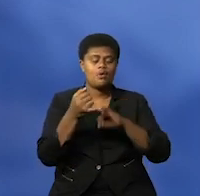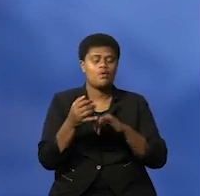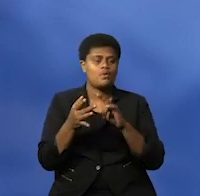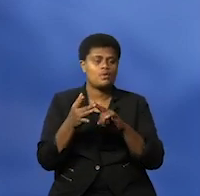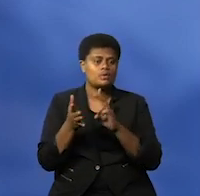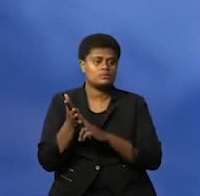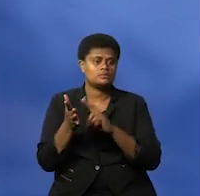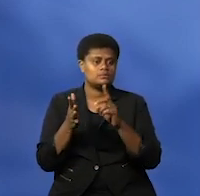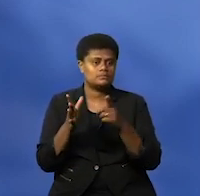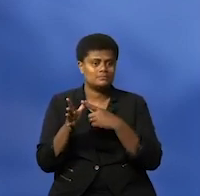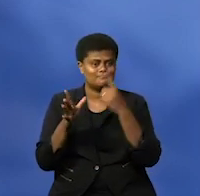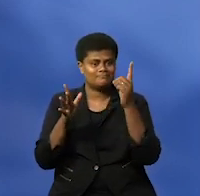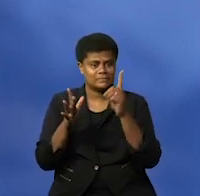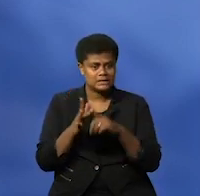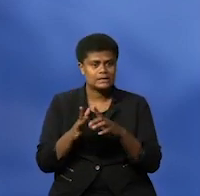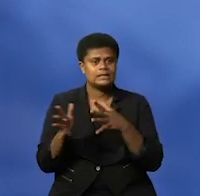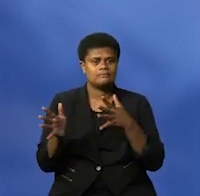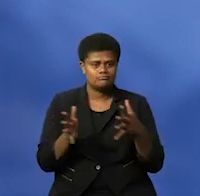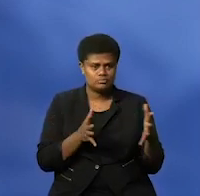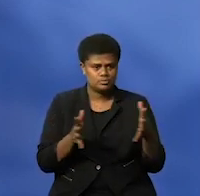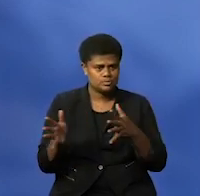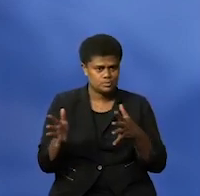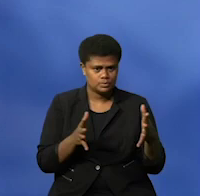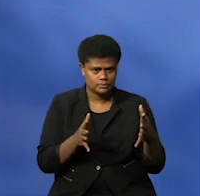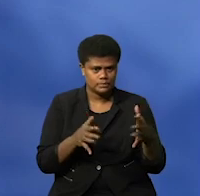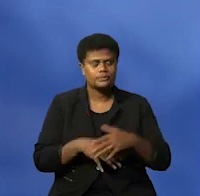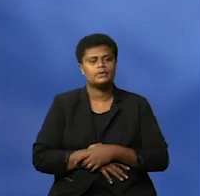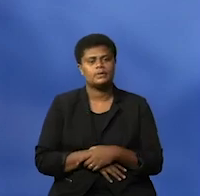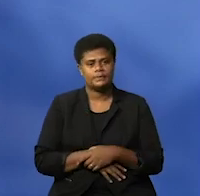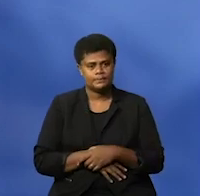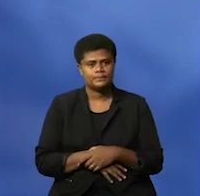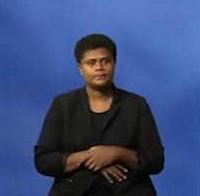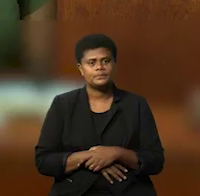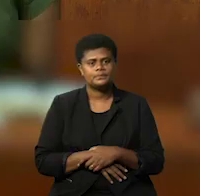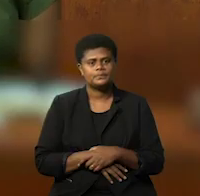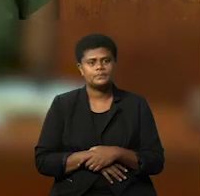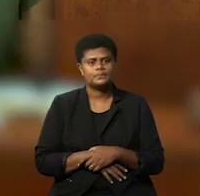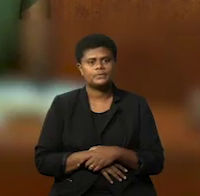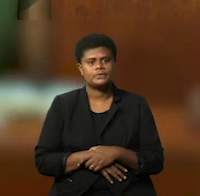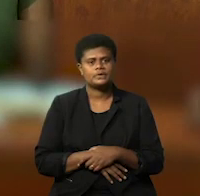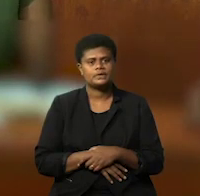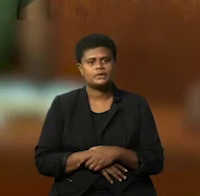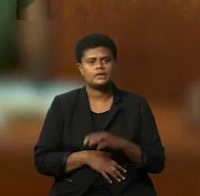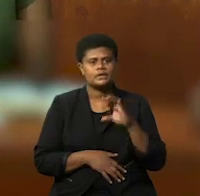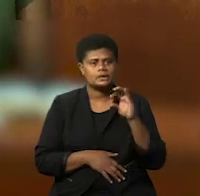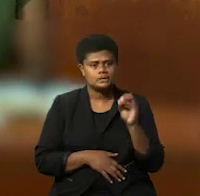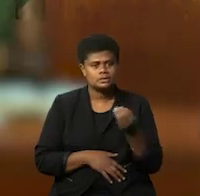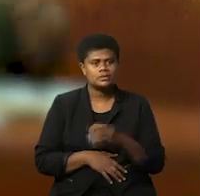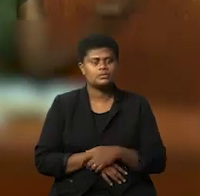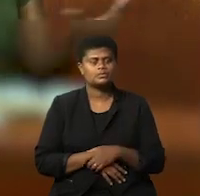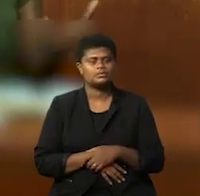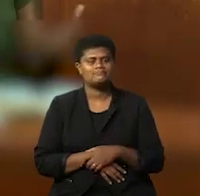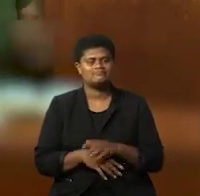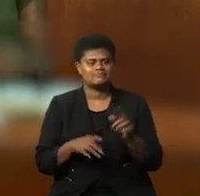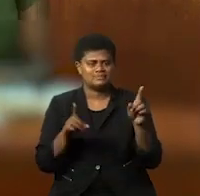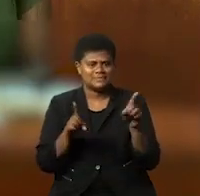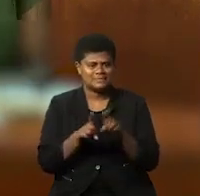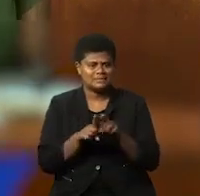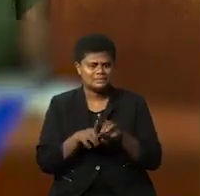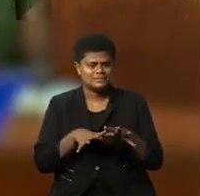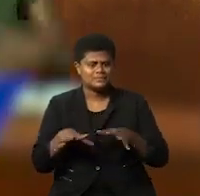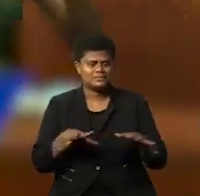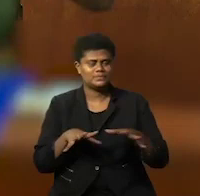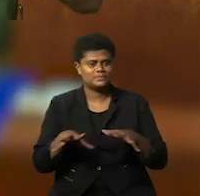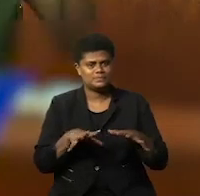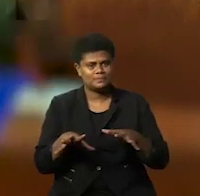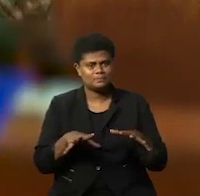Sinai itself was moved at the presence of God and the God of Israel." Deliverance is often associated with the shaking of the